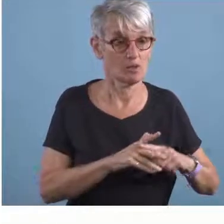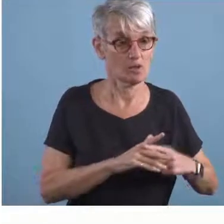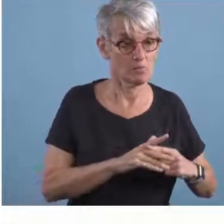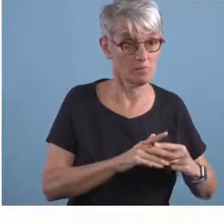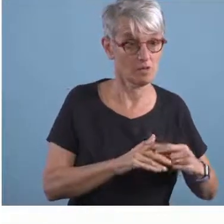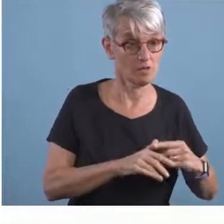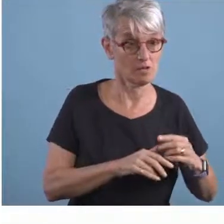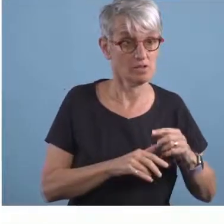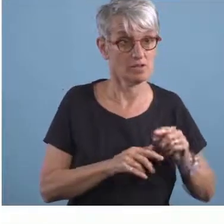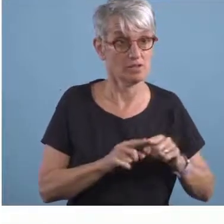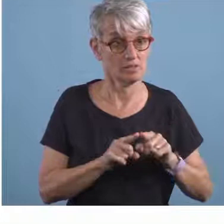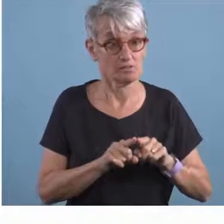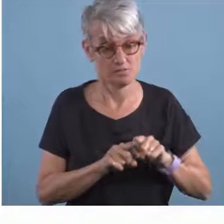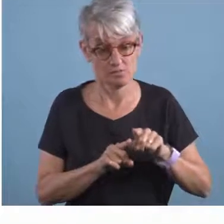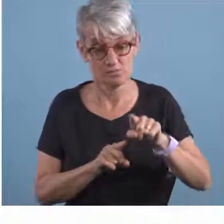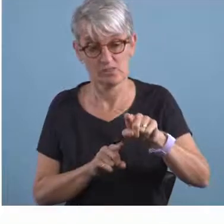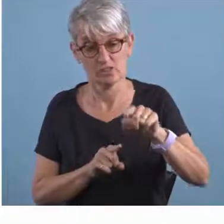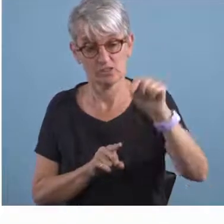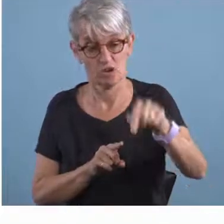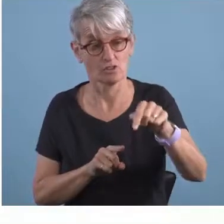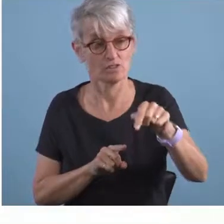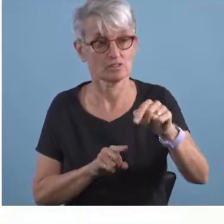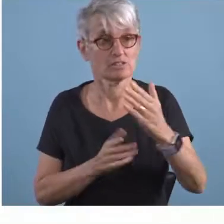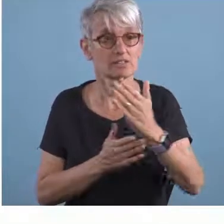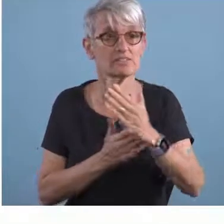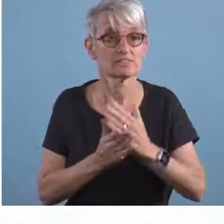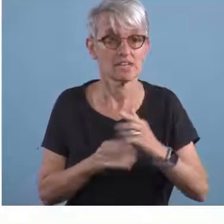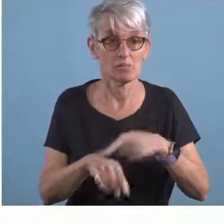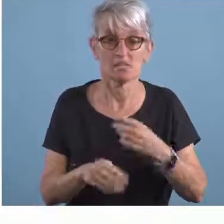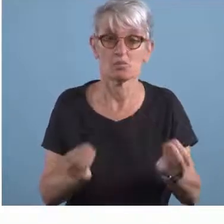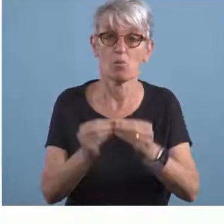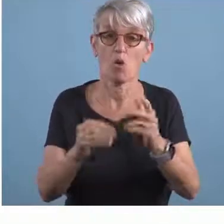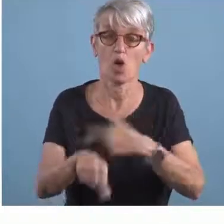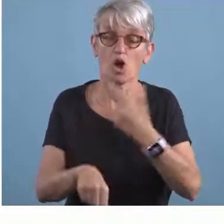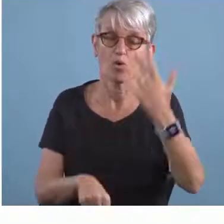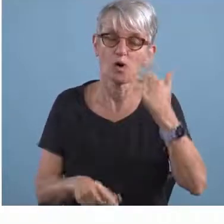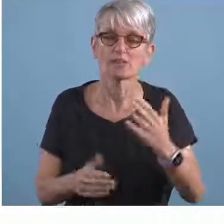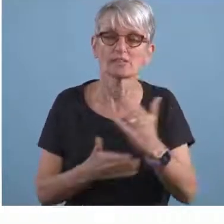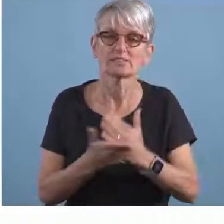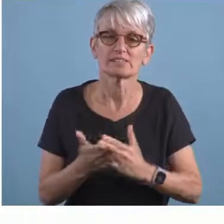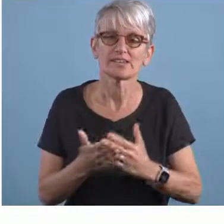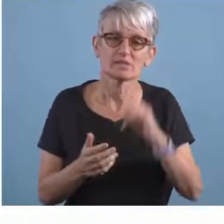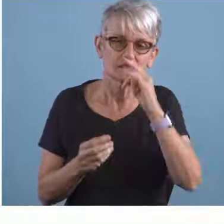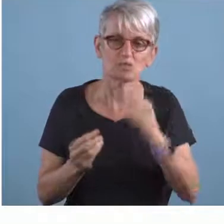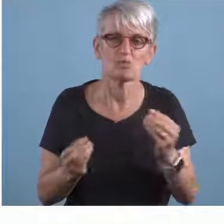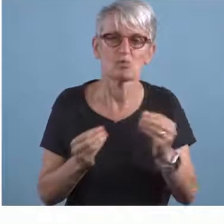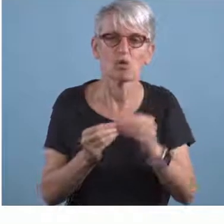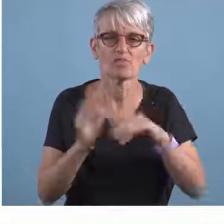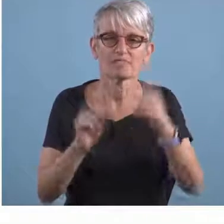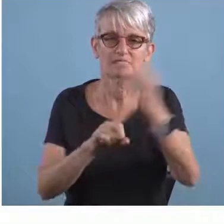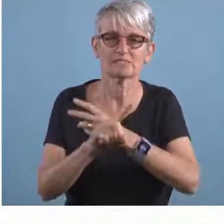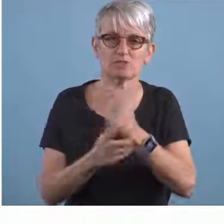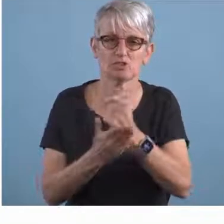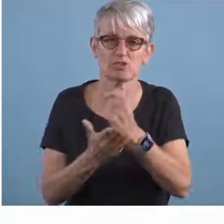at the dot. Some lines are longer than others because some kids got more than 6 months of treatment. We started the study